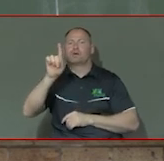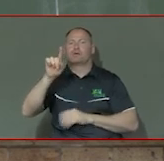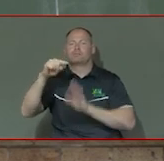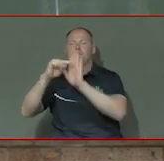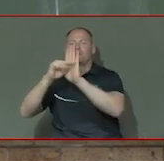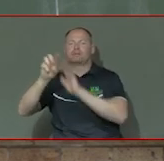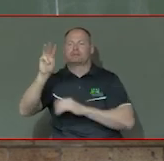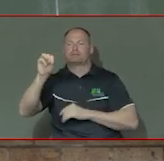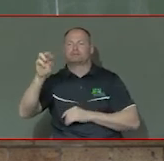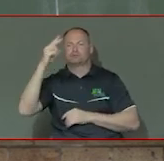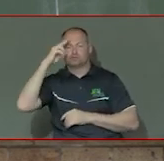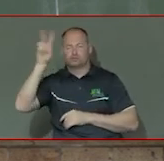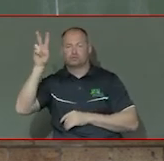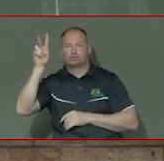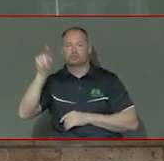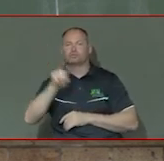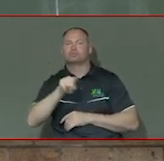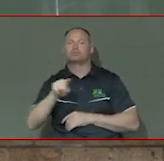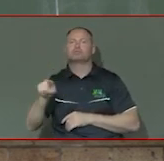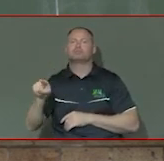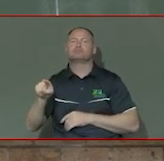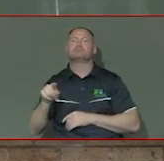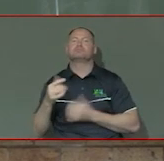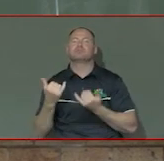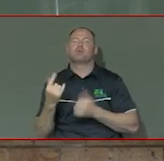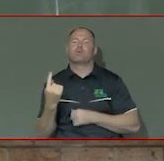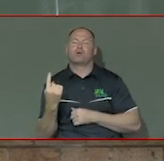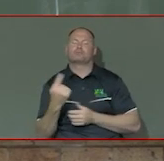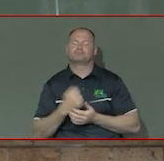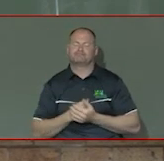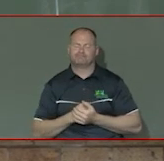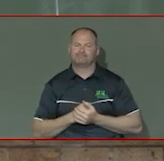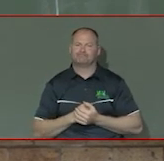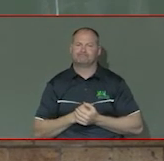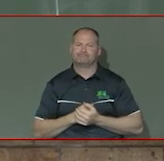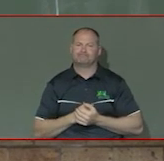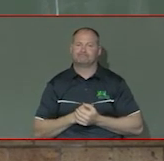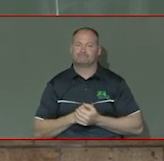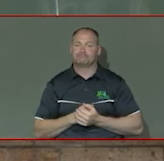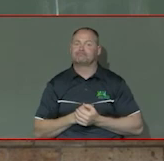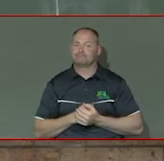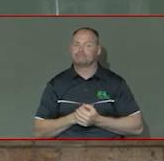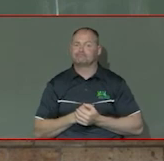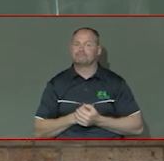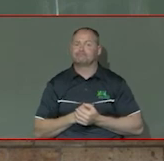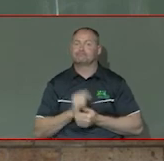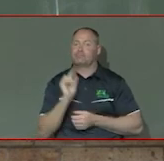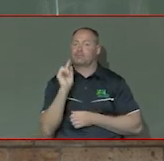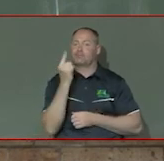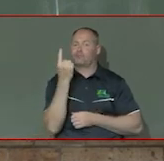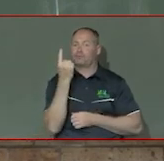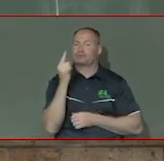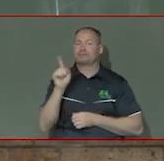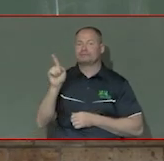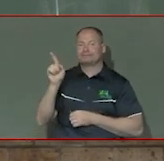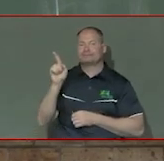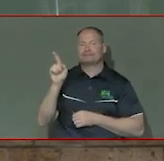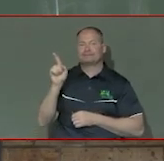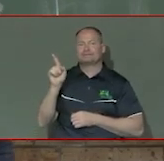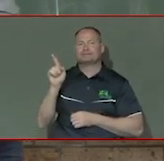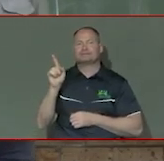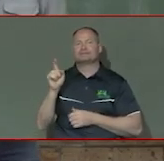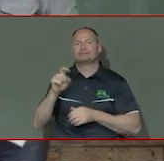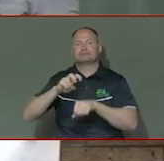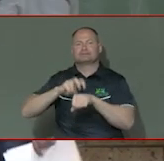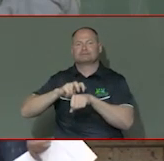squared over the hypotenuse, which is 1. Are you happy? So the first step is always to make that angle an acute